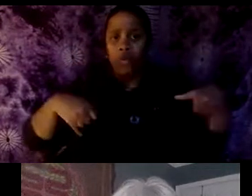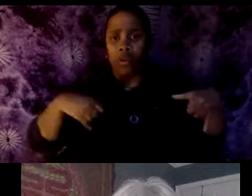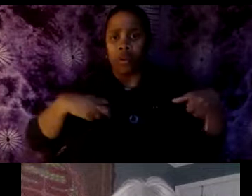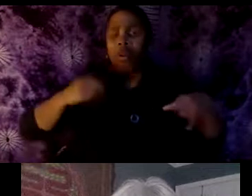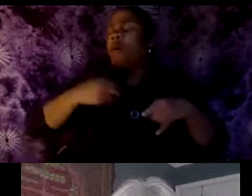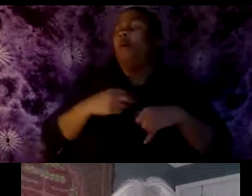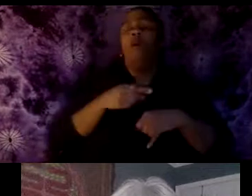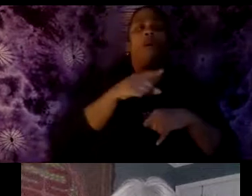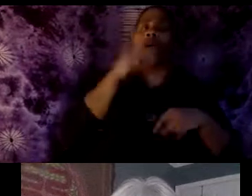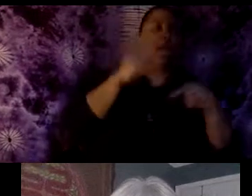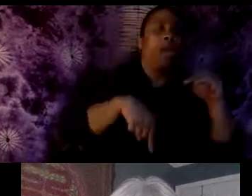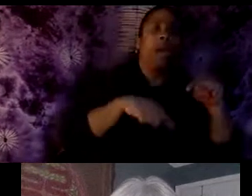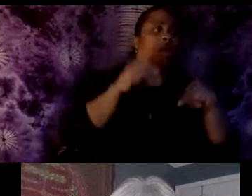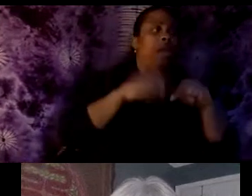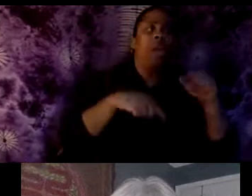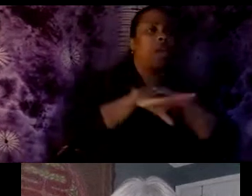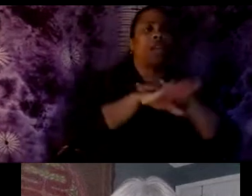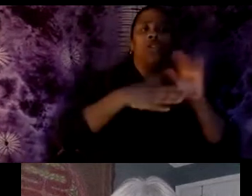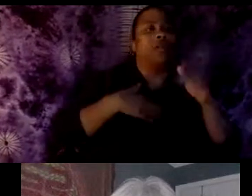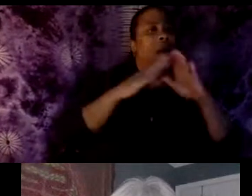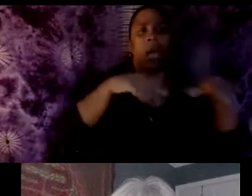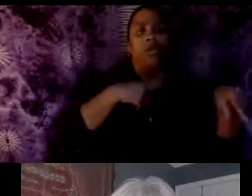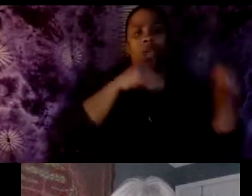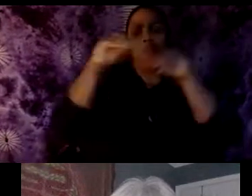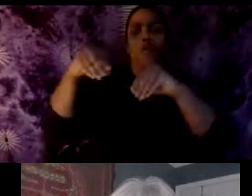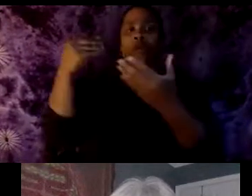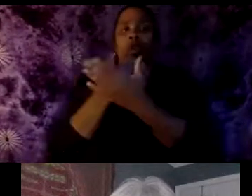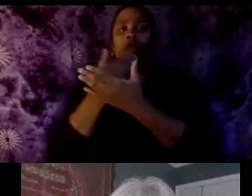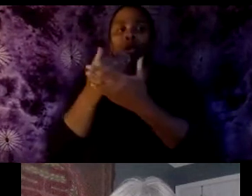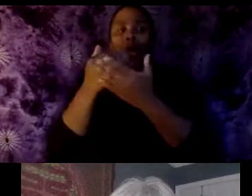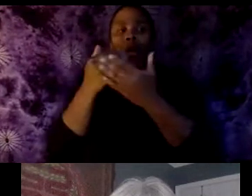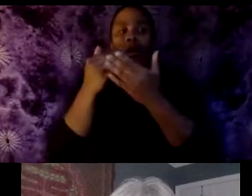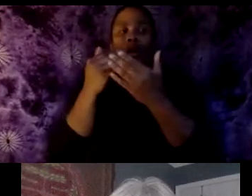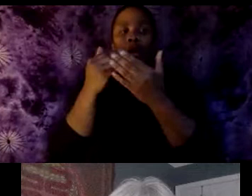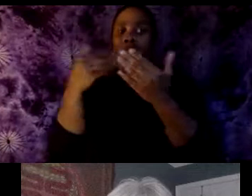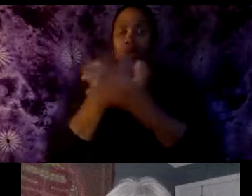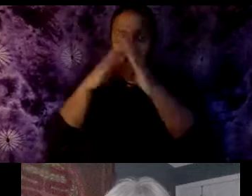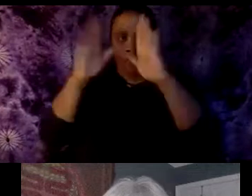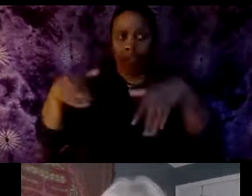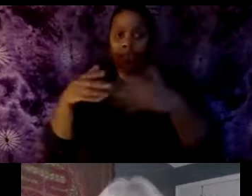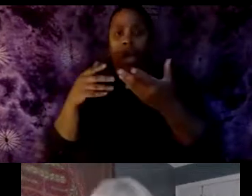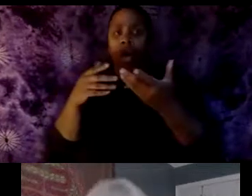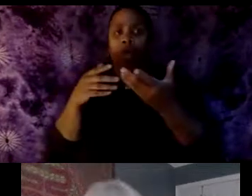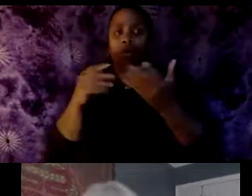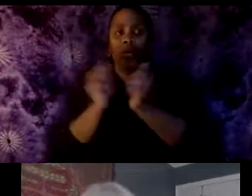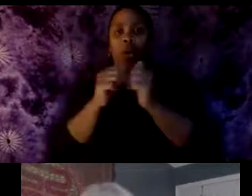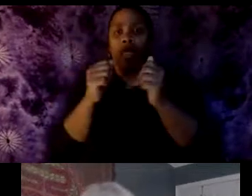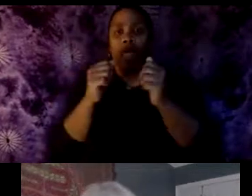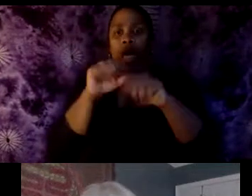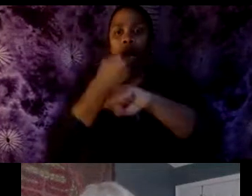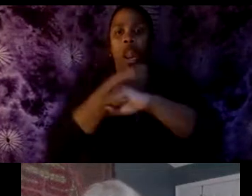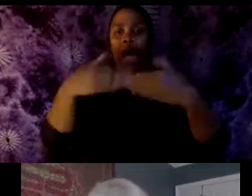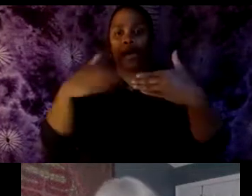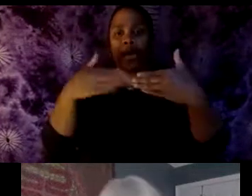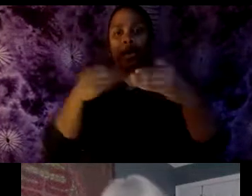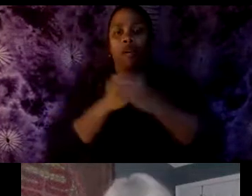into a luxury high rise that you have to have a key to even get into the elevator. He can't how get did you near get us. your guitar? That